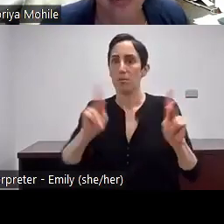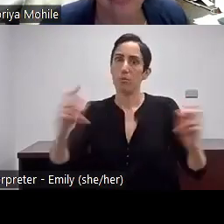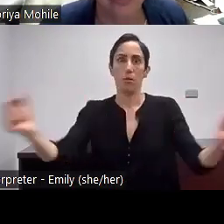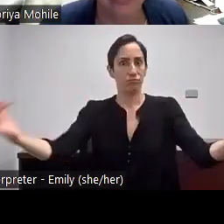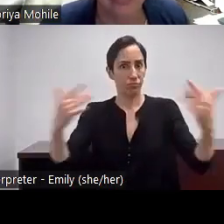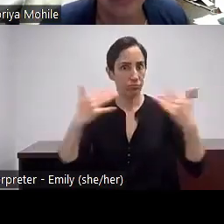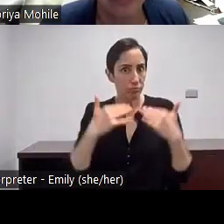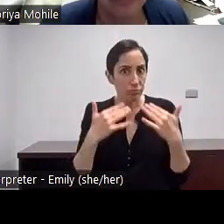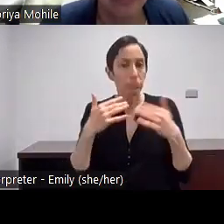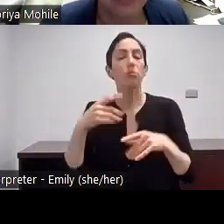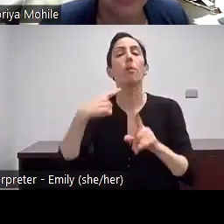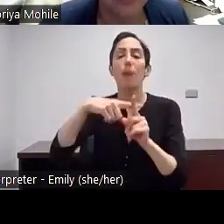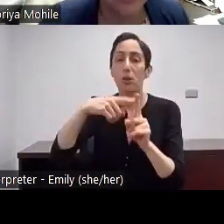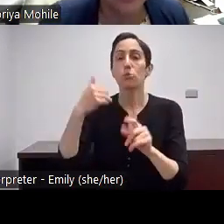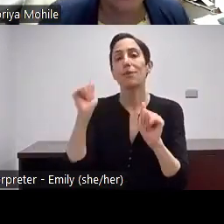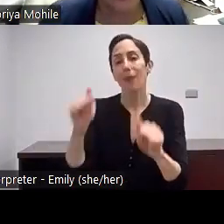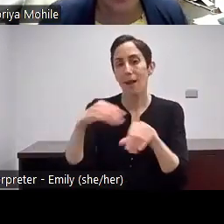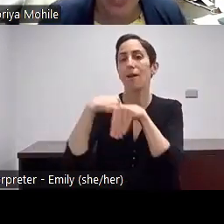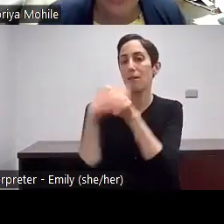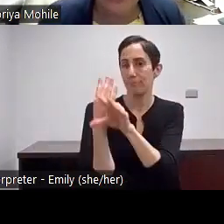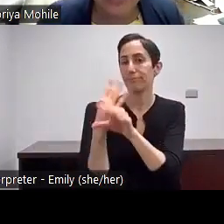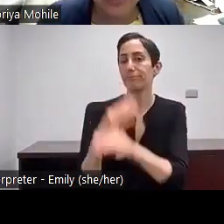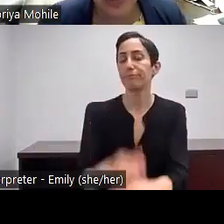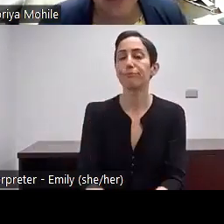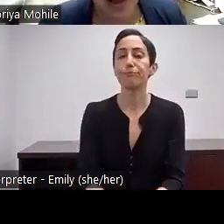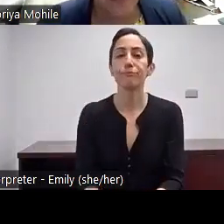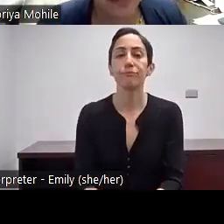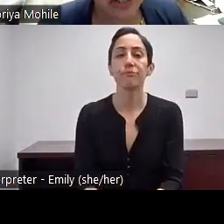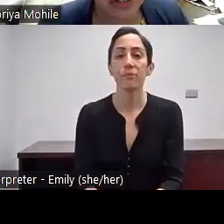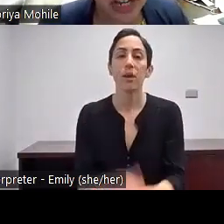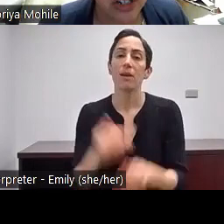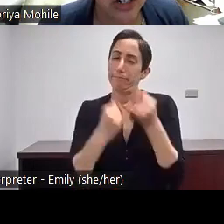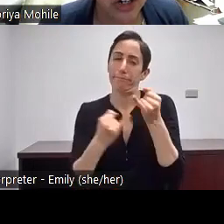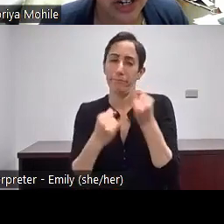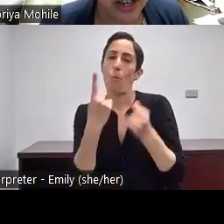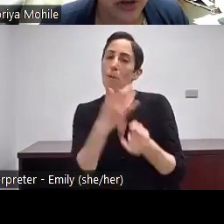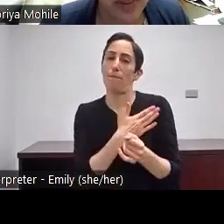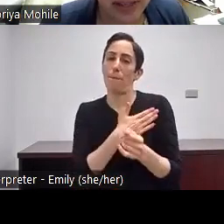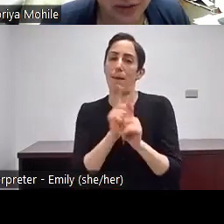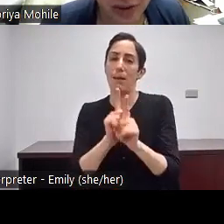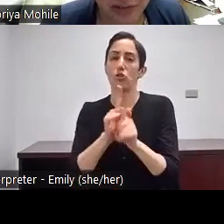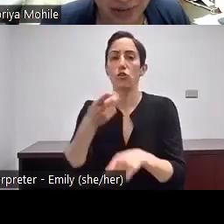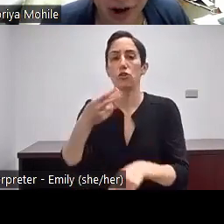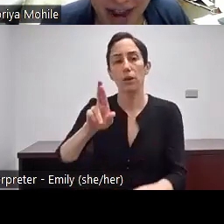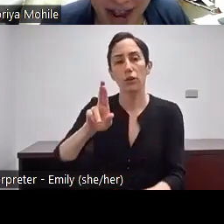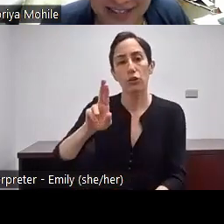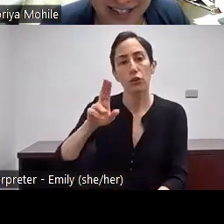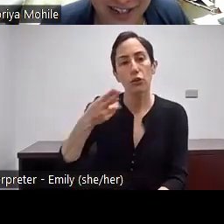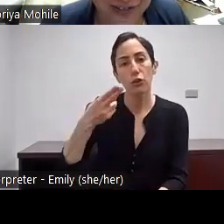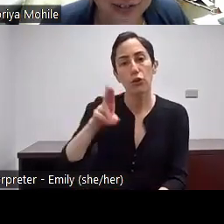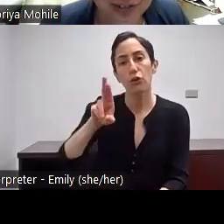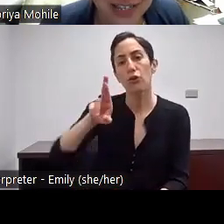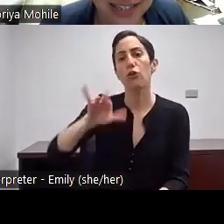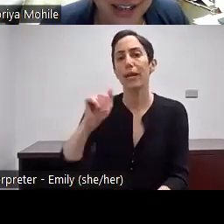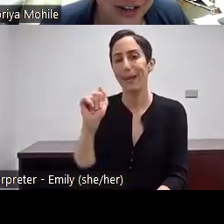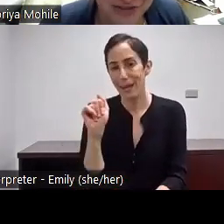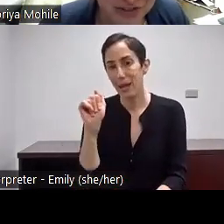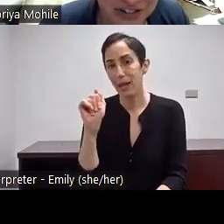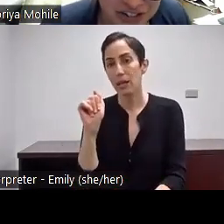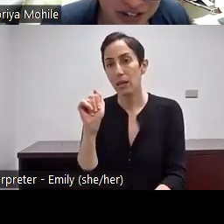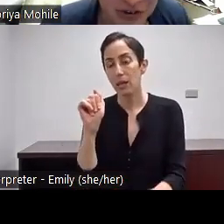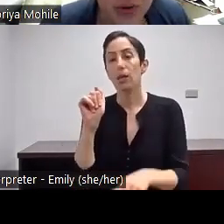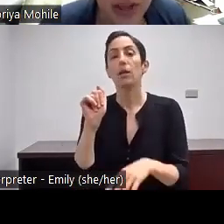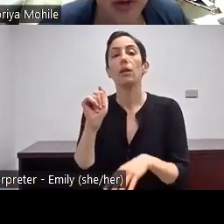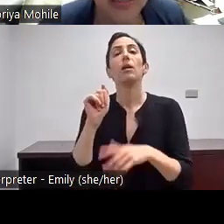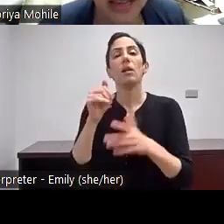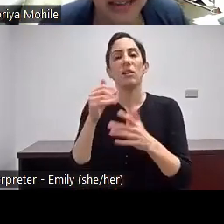availability for our clinic. So I'll end. This is one of my mentors, Dr. Huria, who passed away from a car accident a few